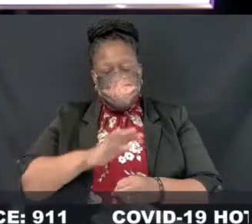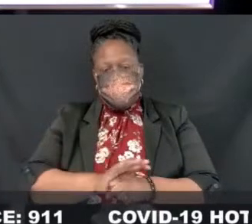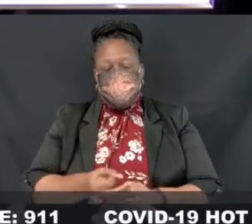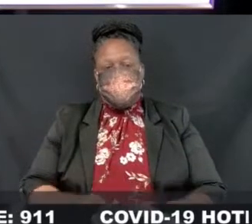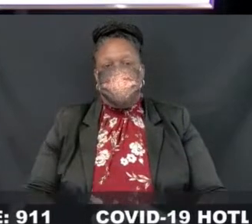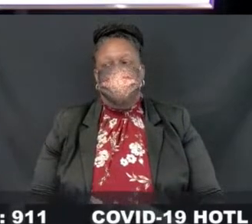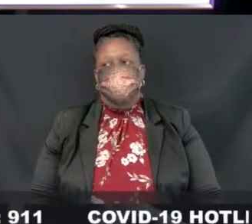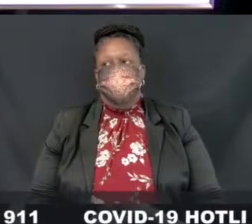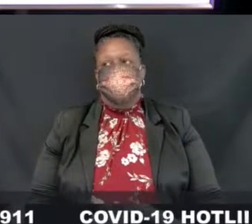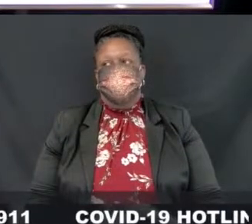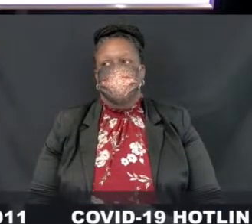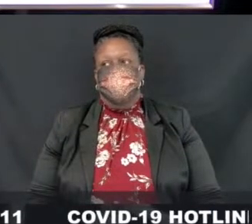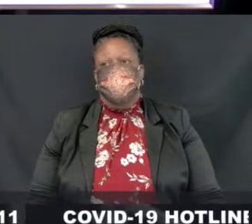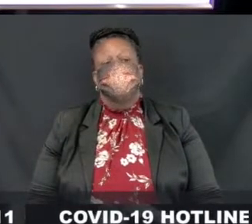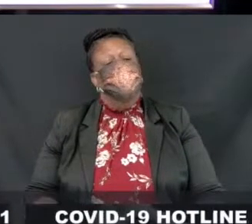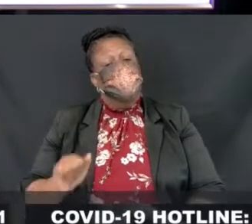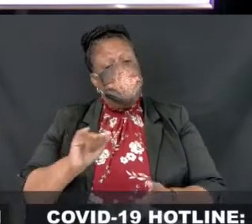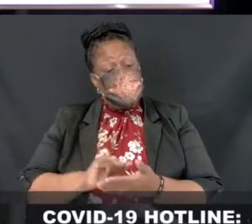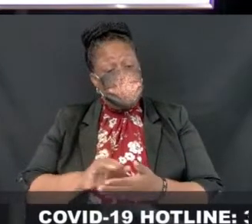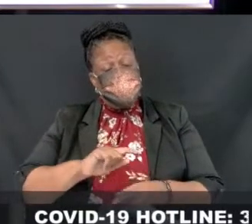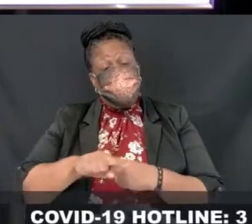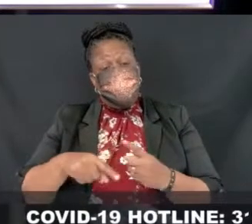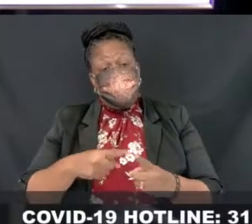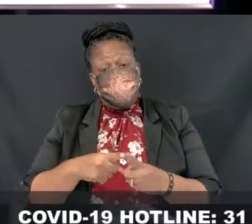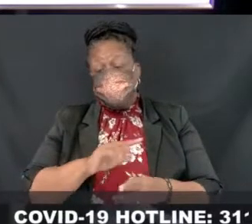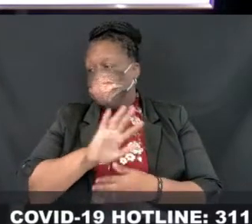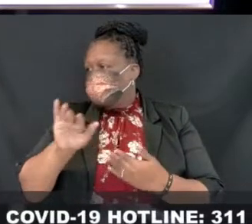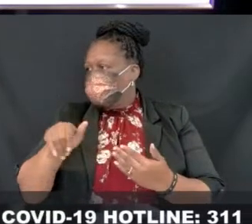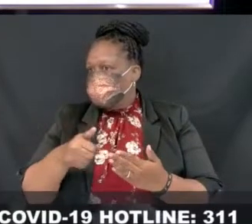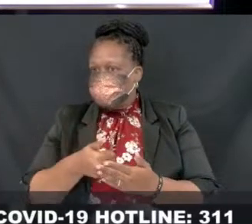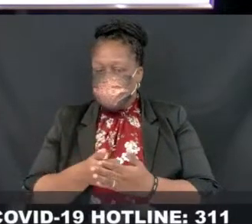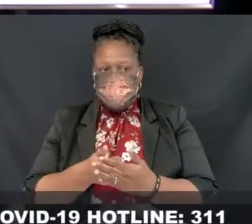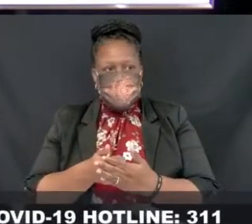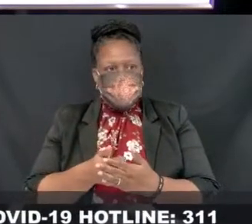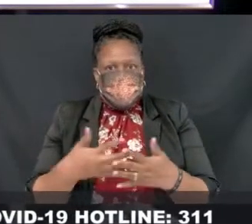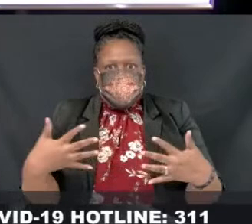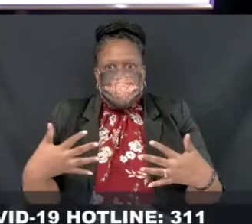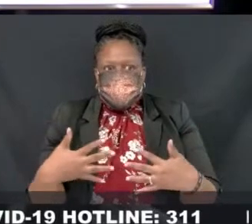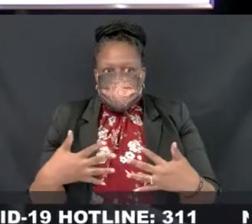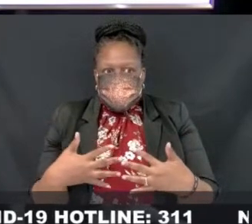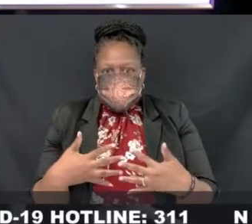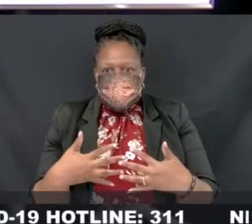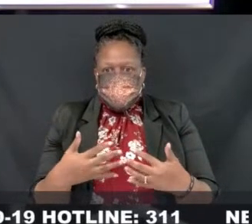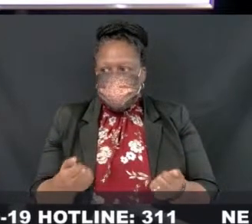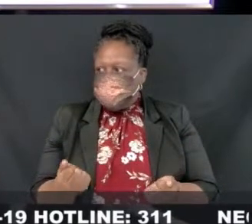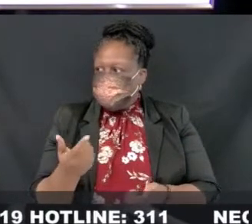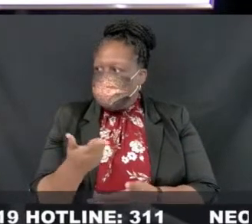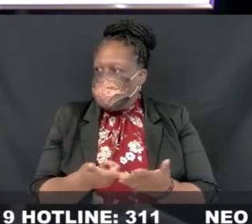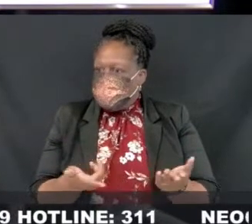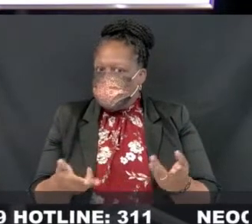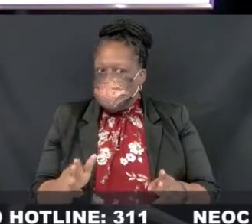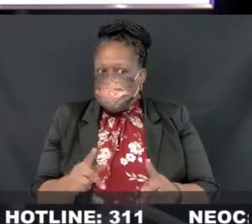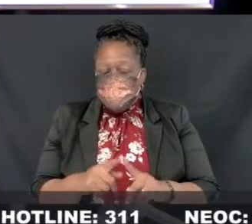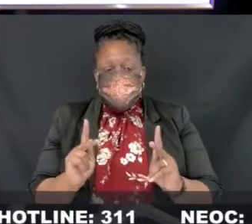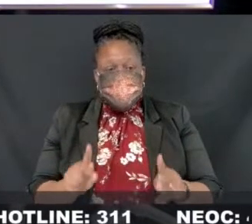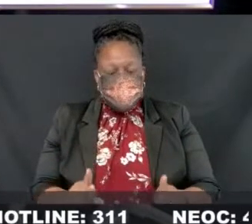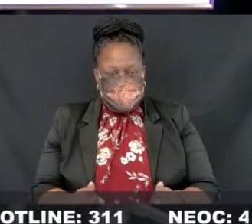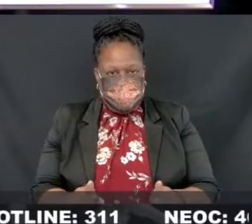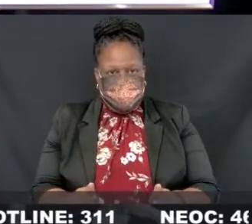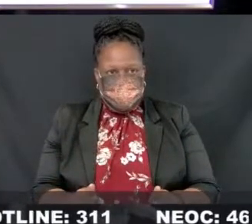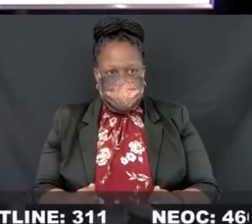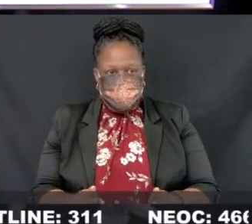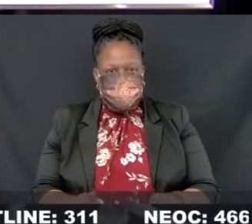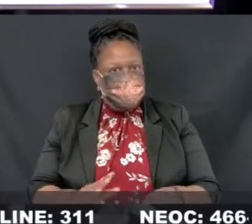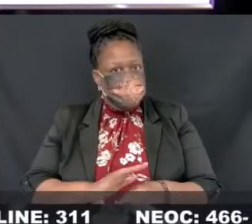as a people faced the greatest threat of our lifetime and the greatest threat in our nation's history, the